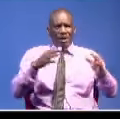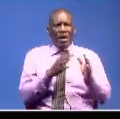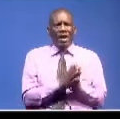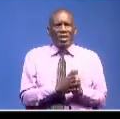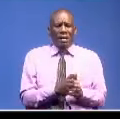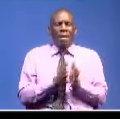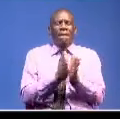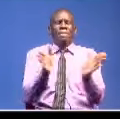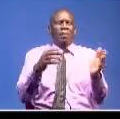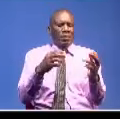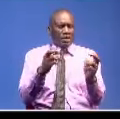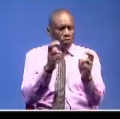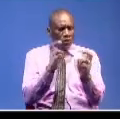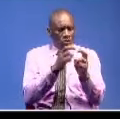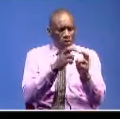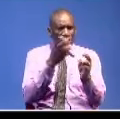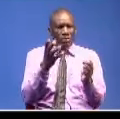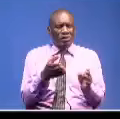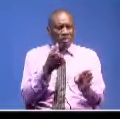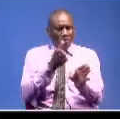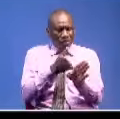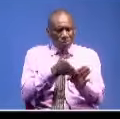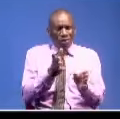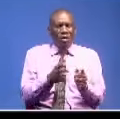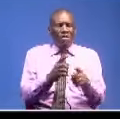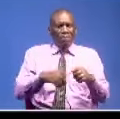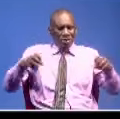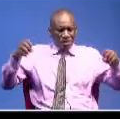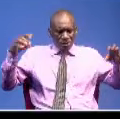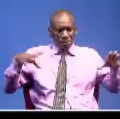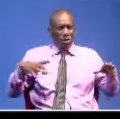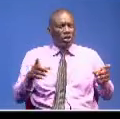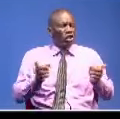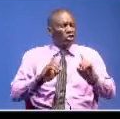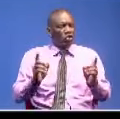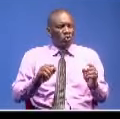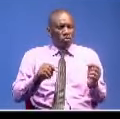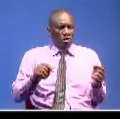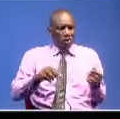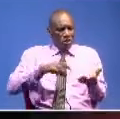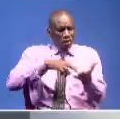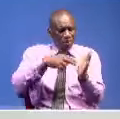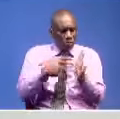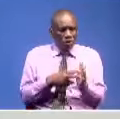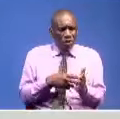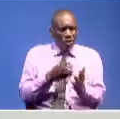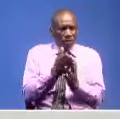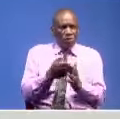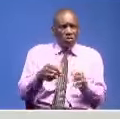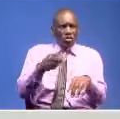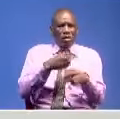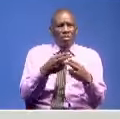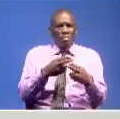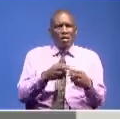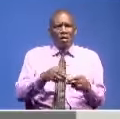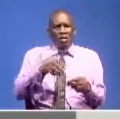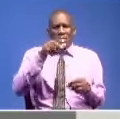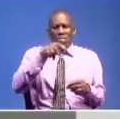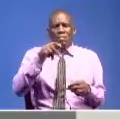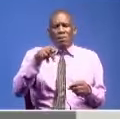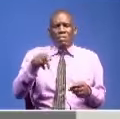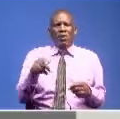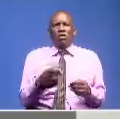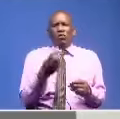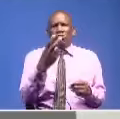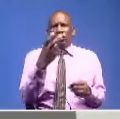and public consultation. But transparency isn't exactly the project's middle name. The PPP Act of